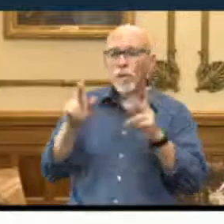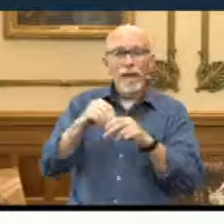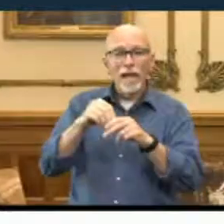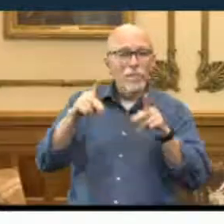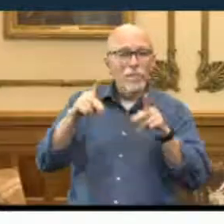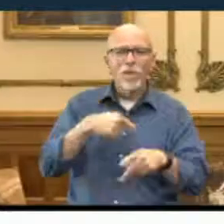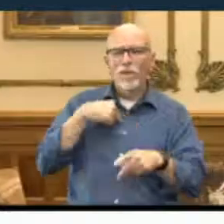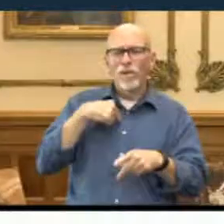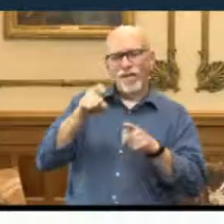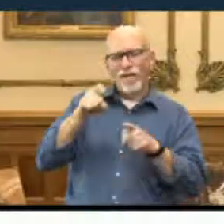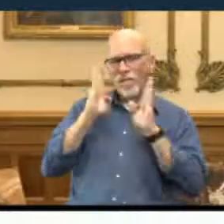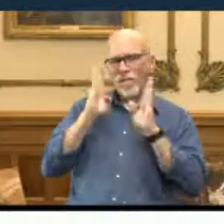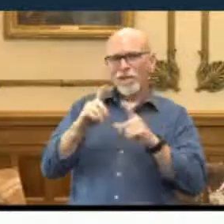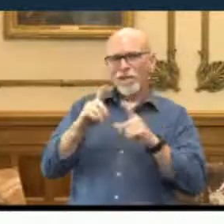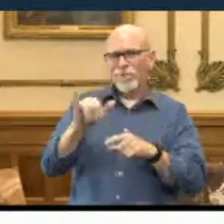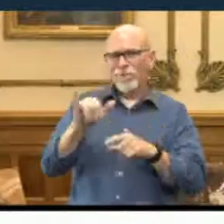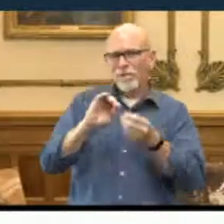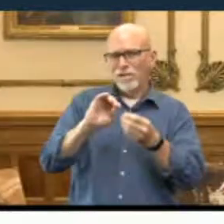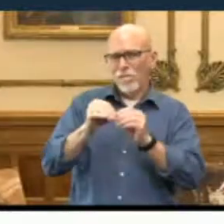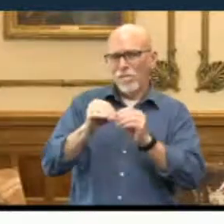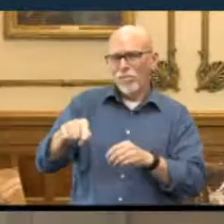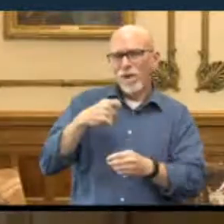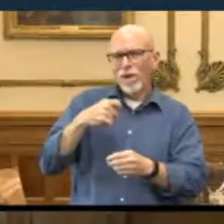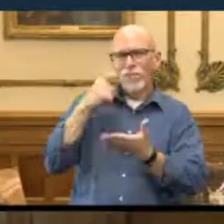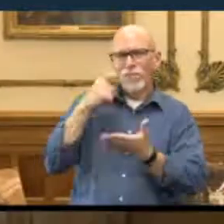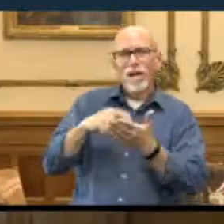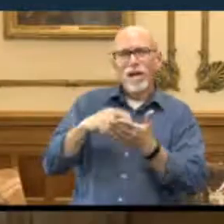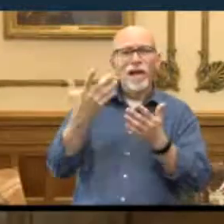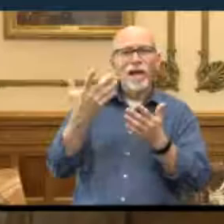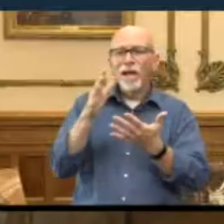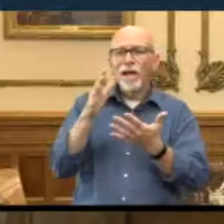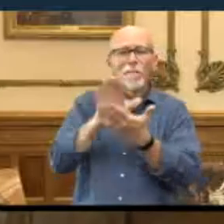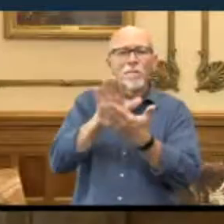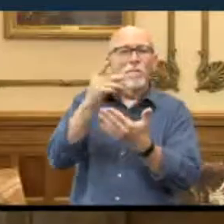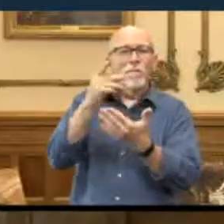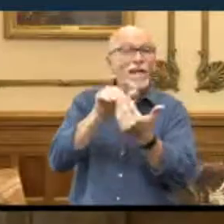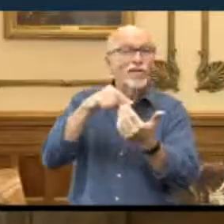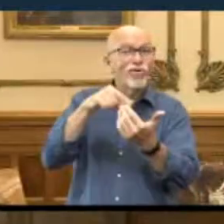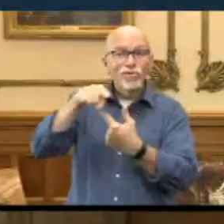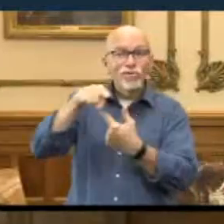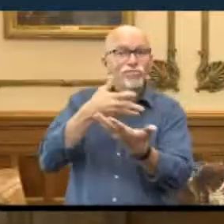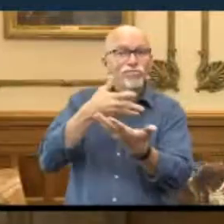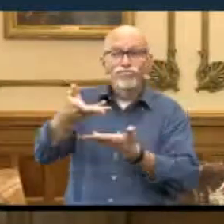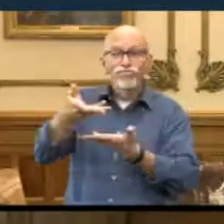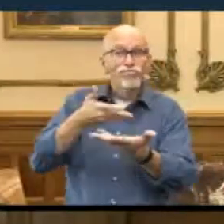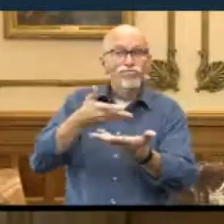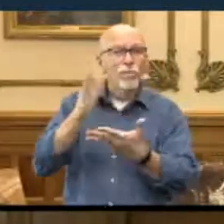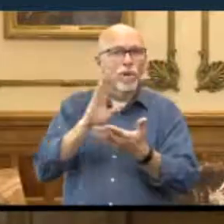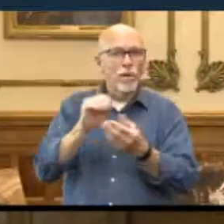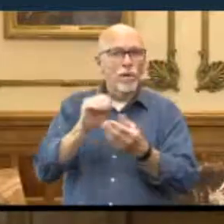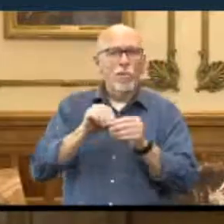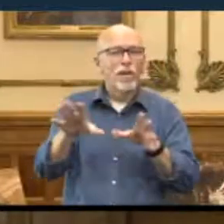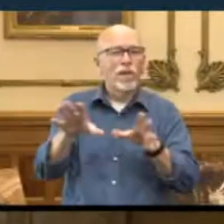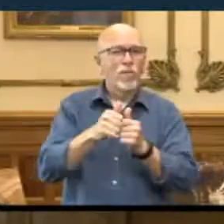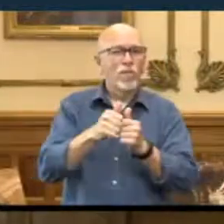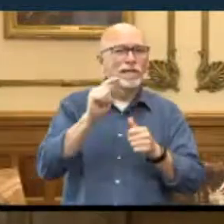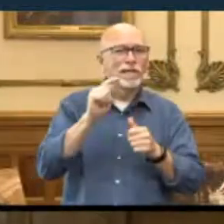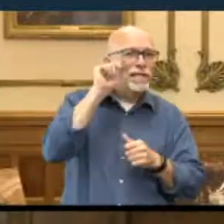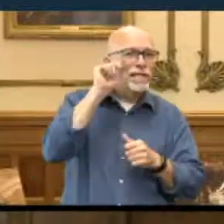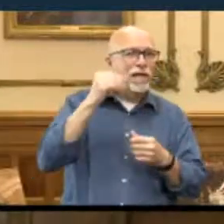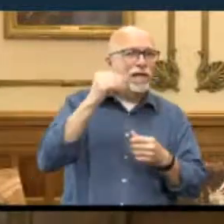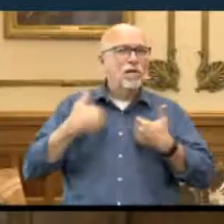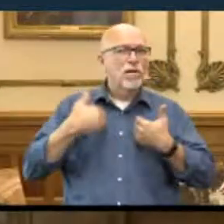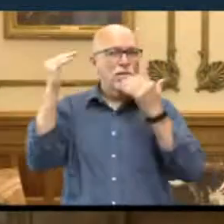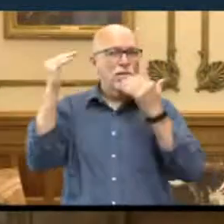pay attention to these data and recognize that peer-to-peer transmission is occurring more frequently in teenagers and young adults. This is